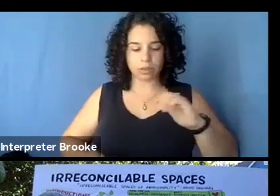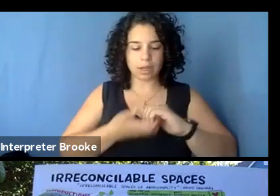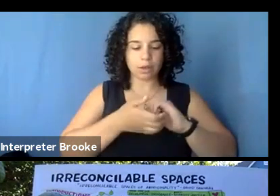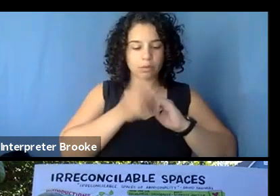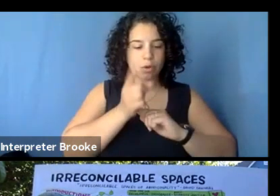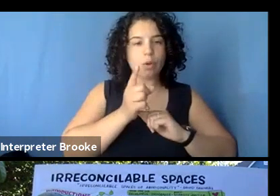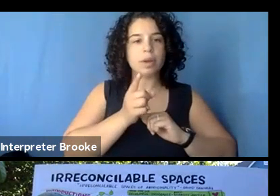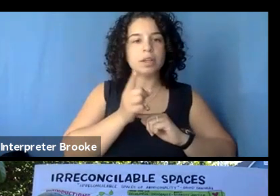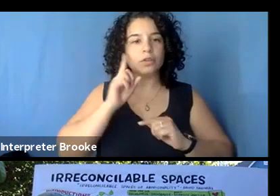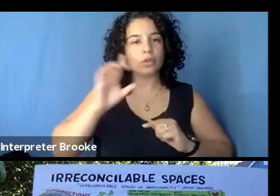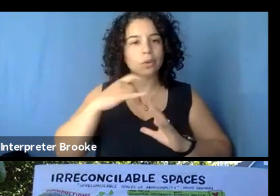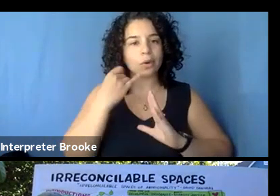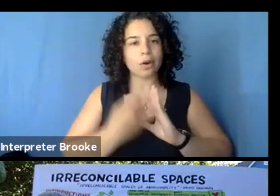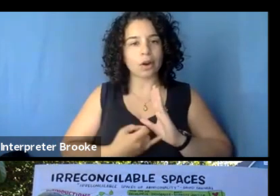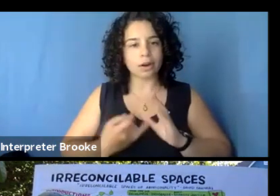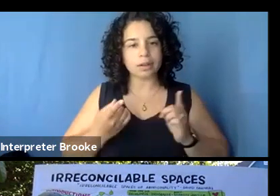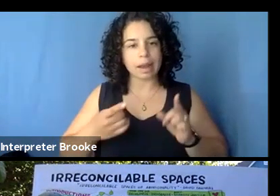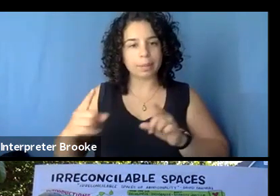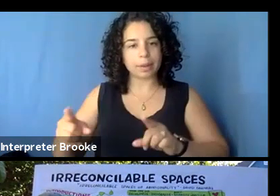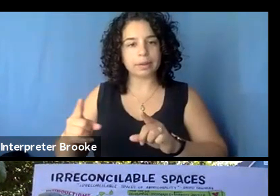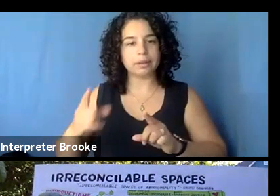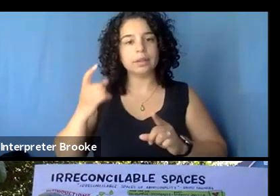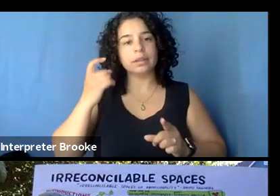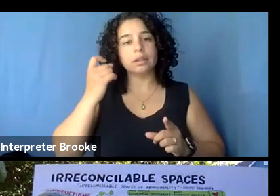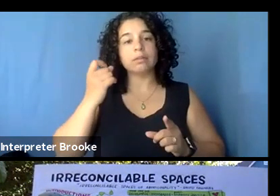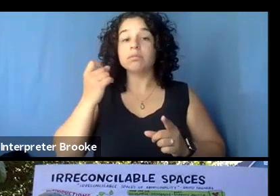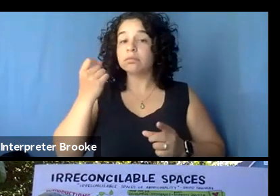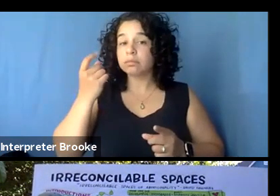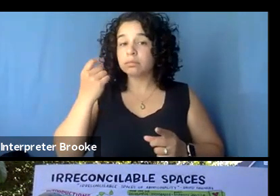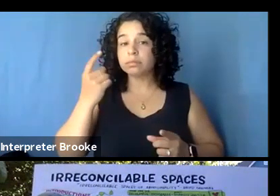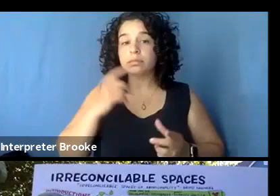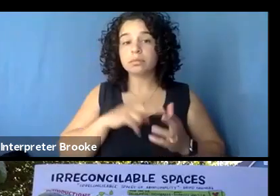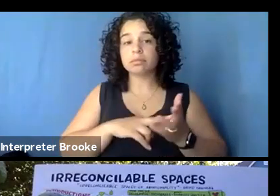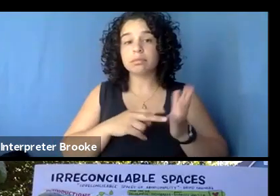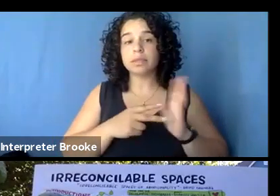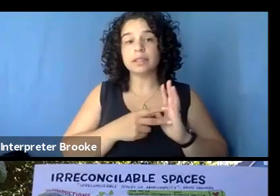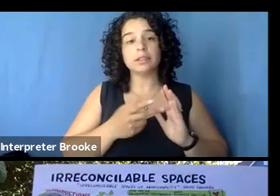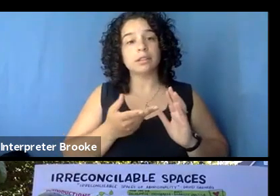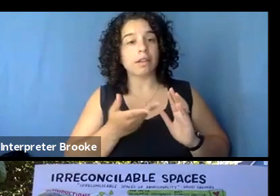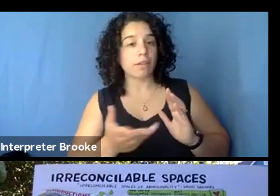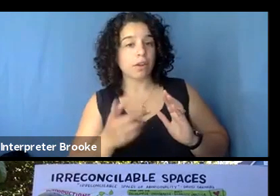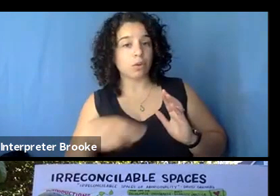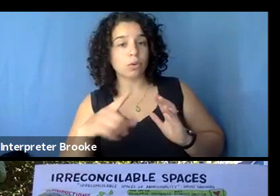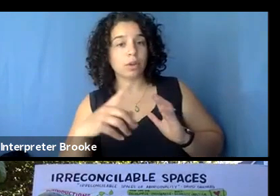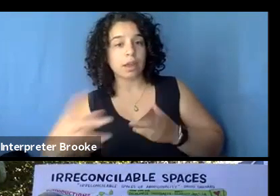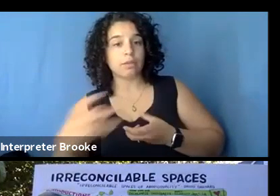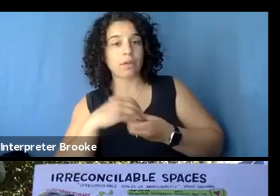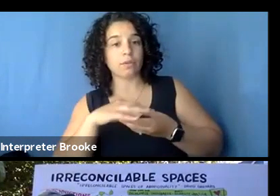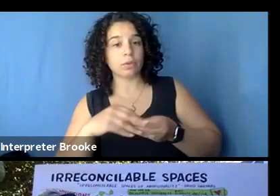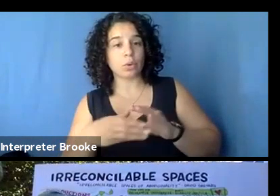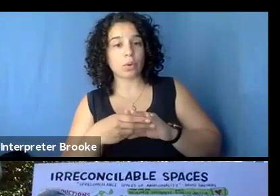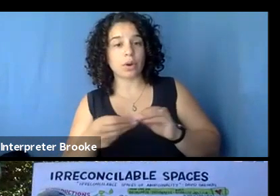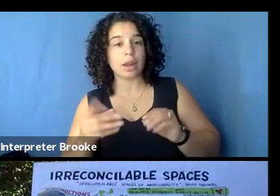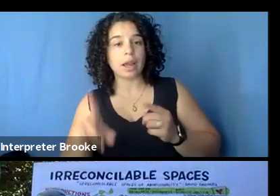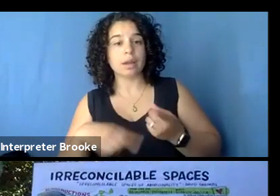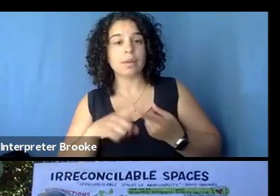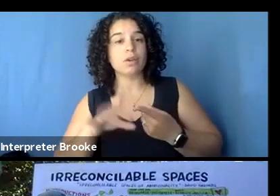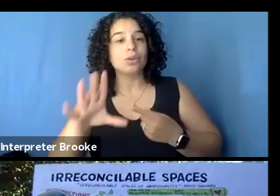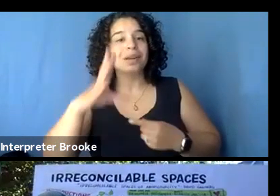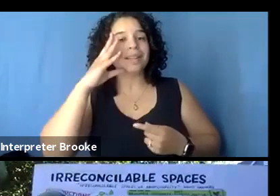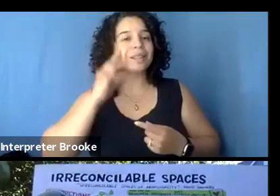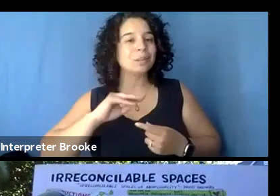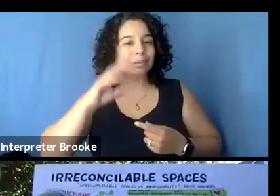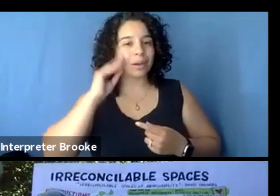life. This also includes the invitation to story an irreconcilable moment in your experience